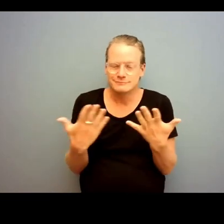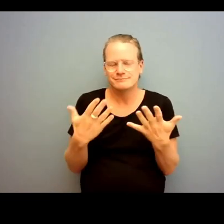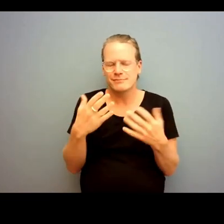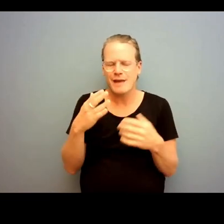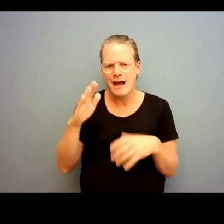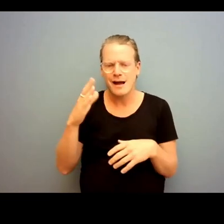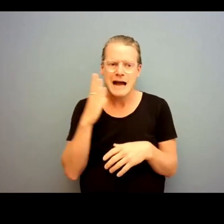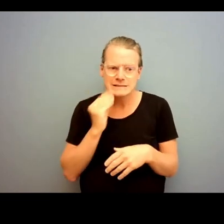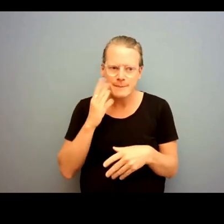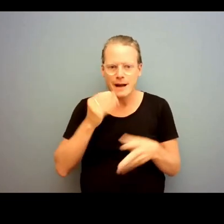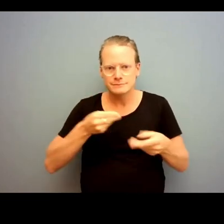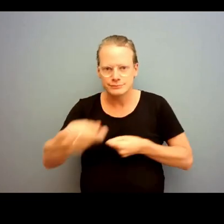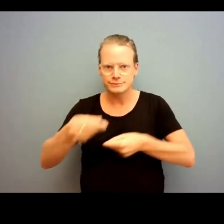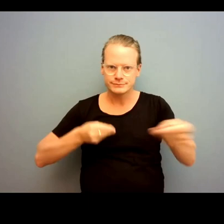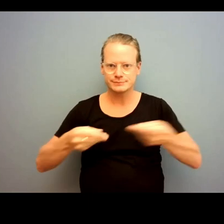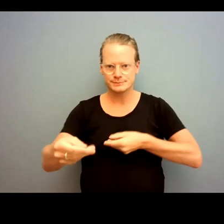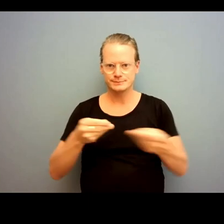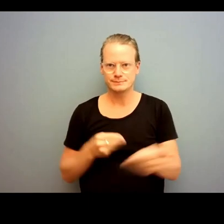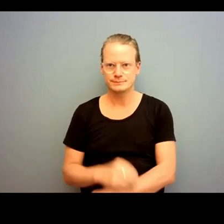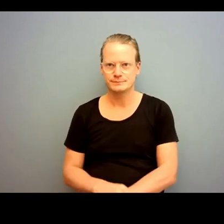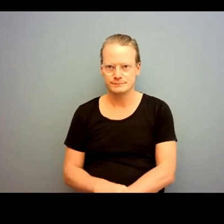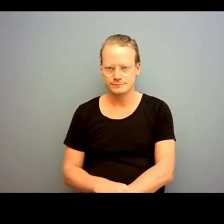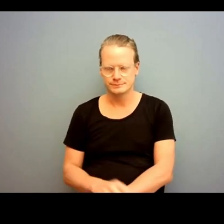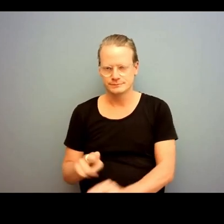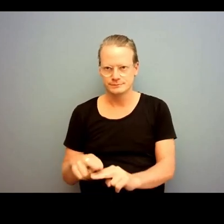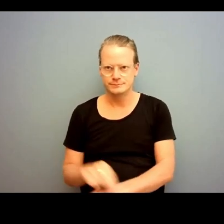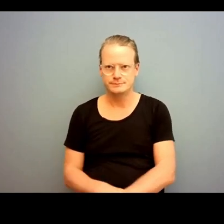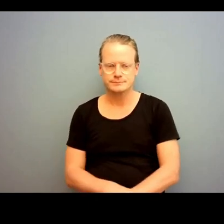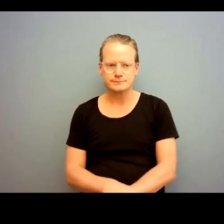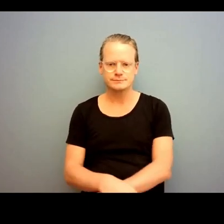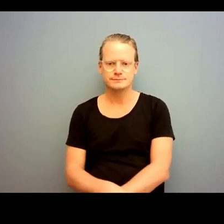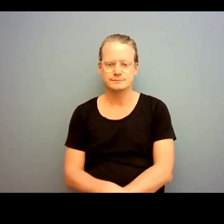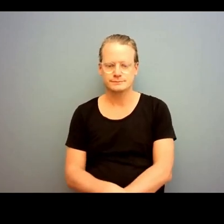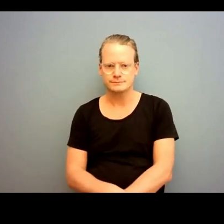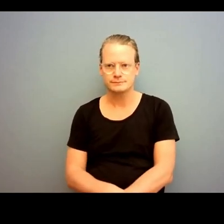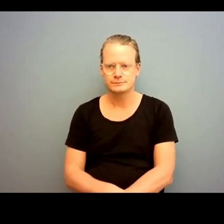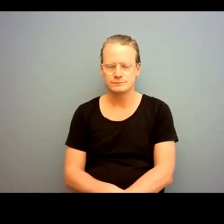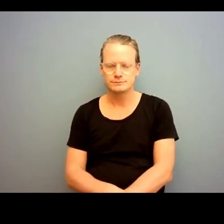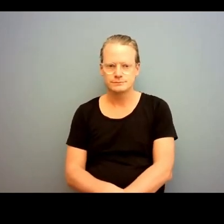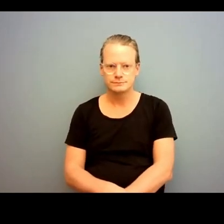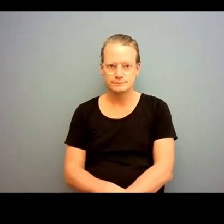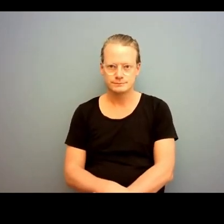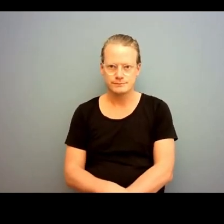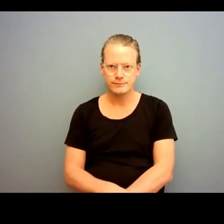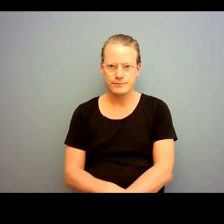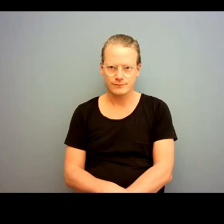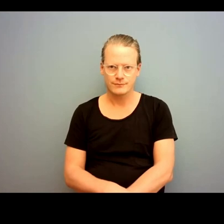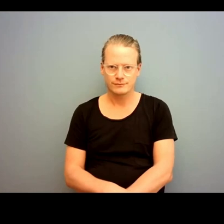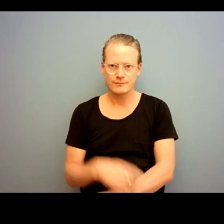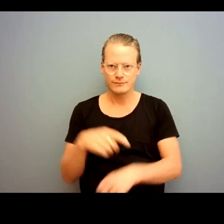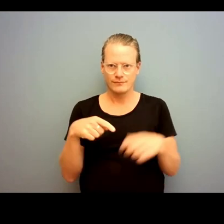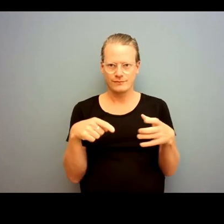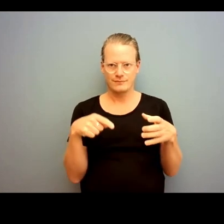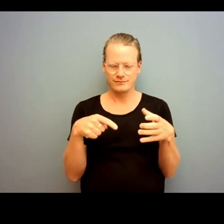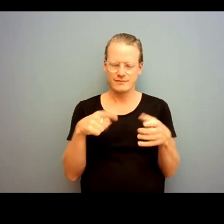This seminar or webinar is organized as a cooperation between the Nordic Welfare Center, the